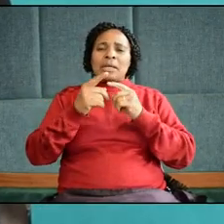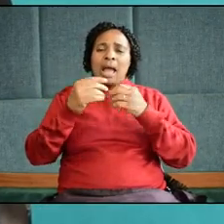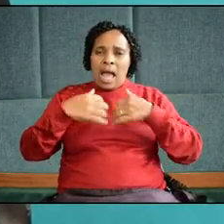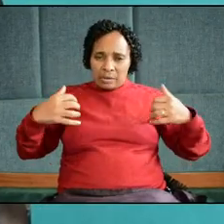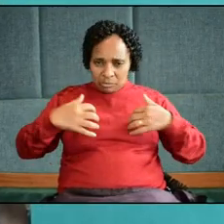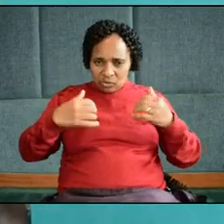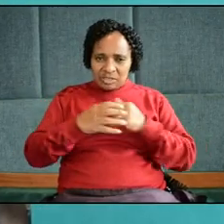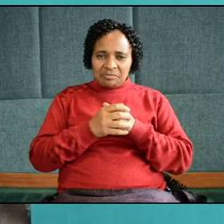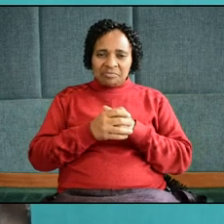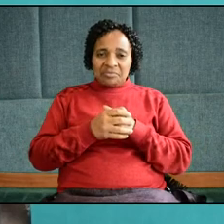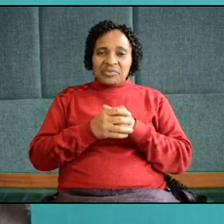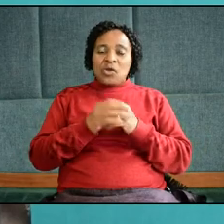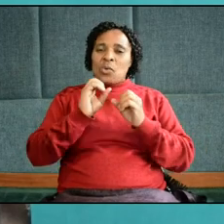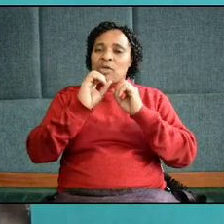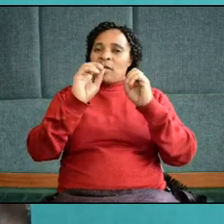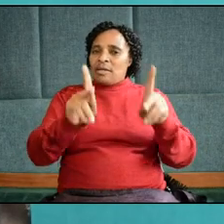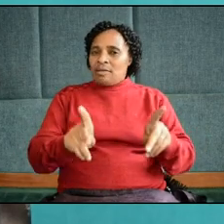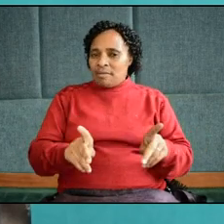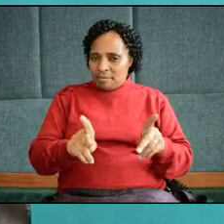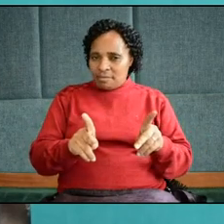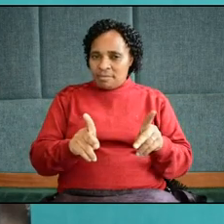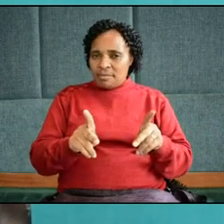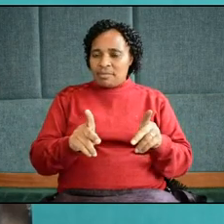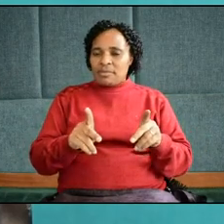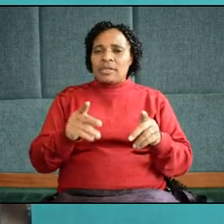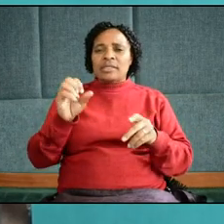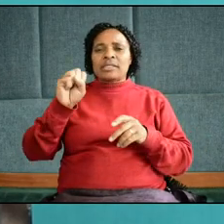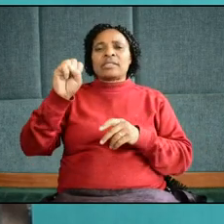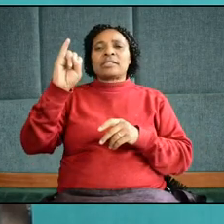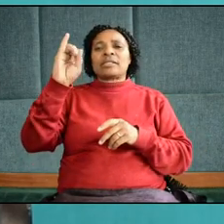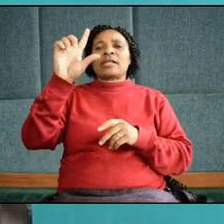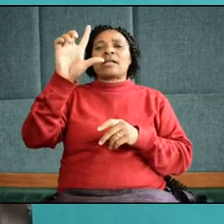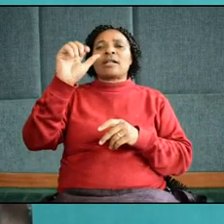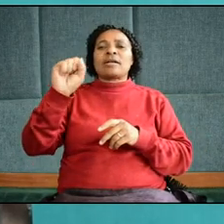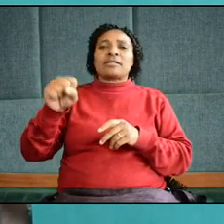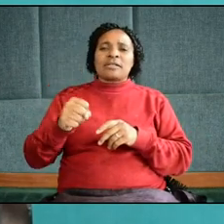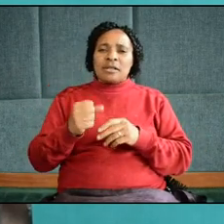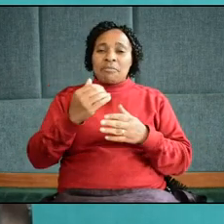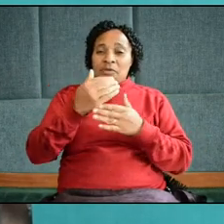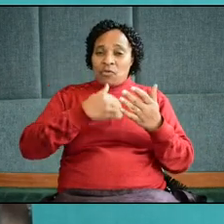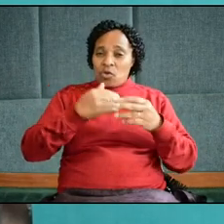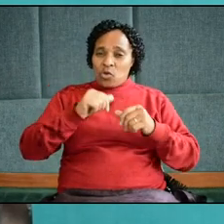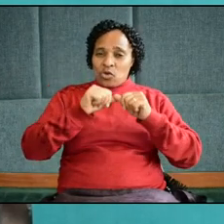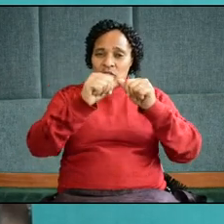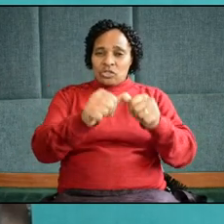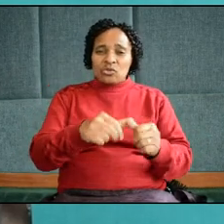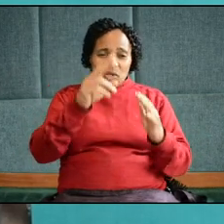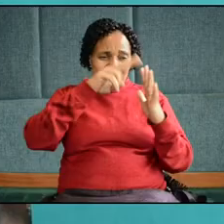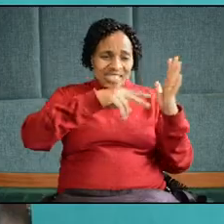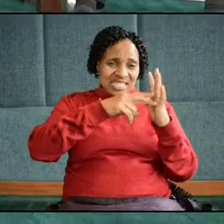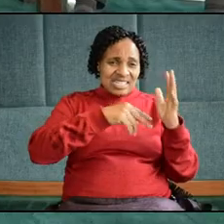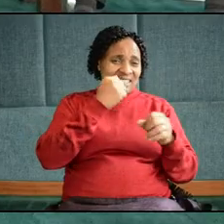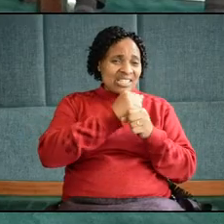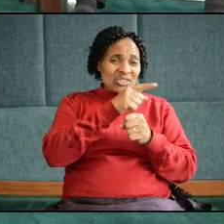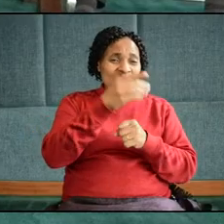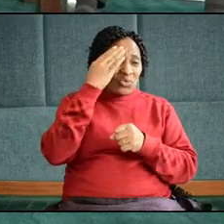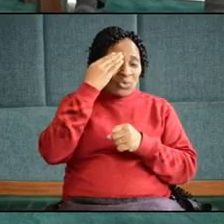animals, I mean. All right. Now, Silas, again, yes. Before we continue, read for us the Did You Know